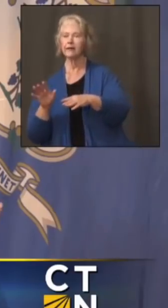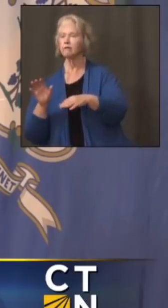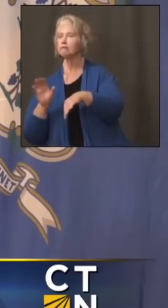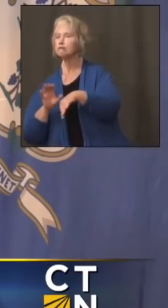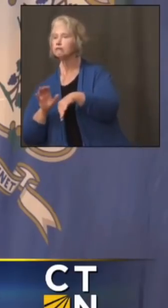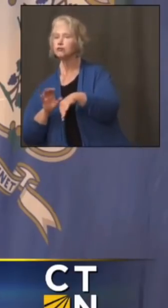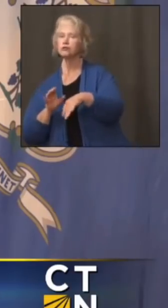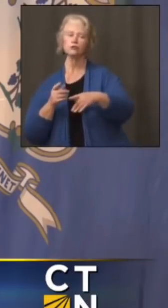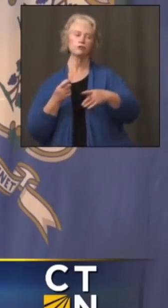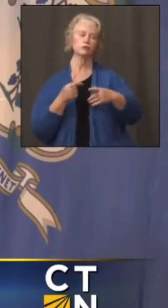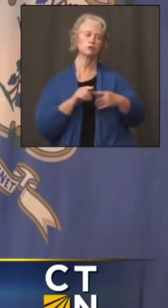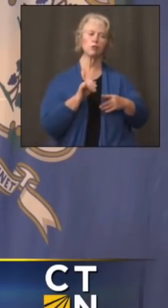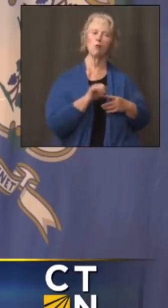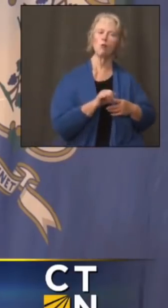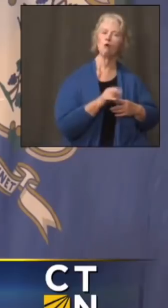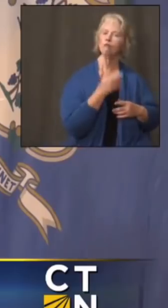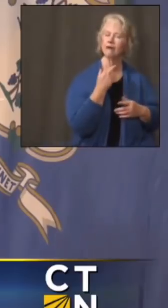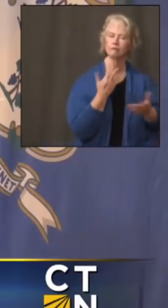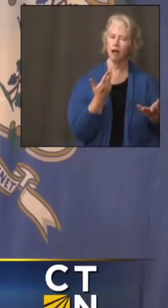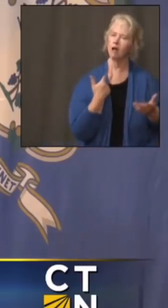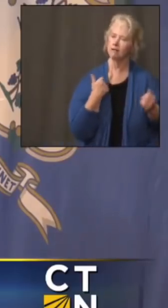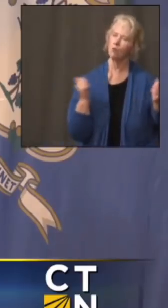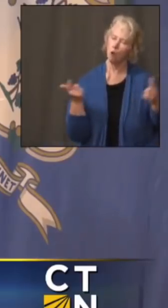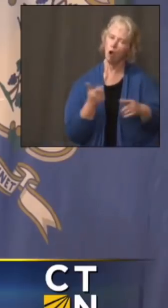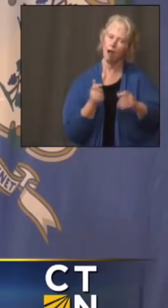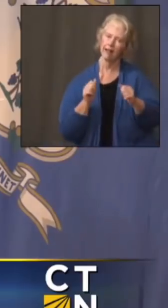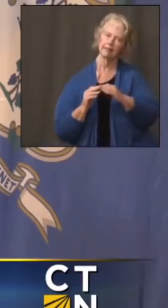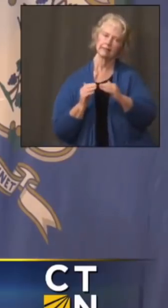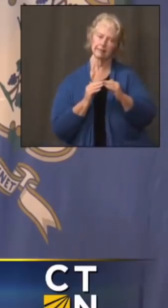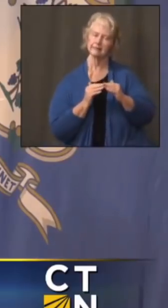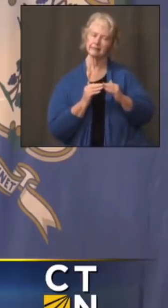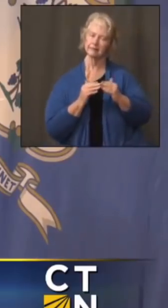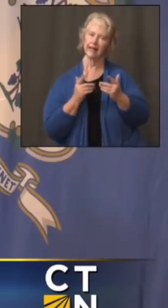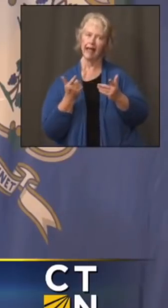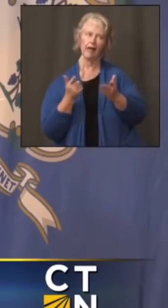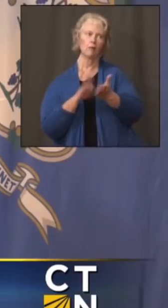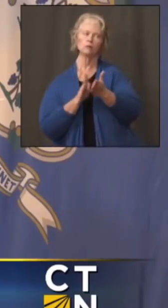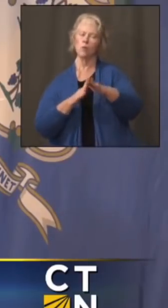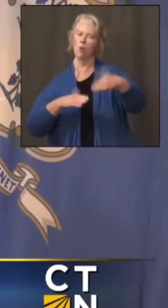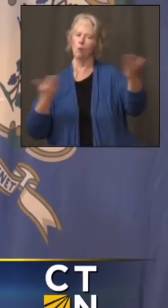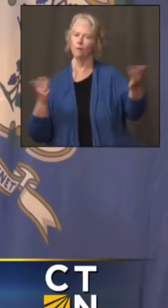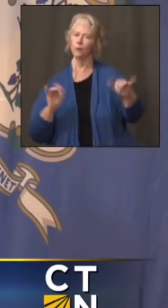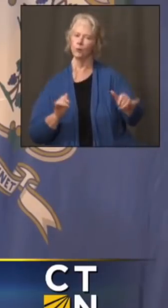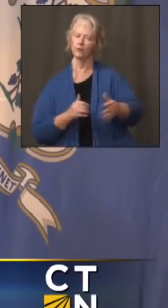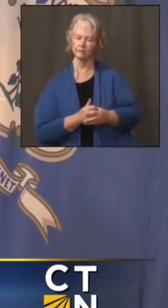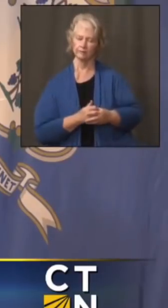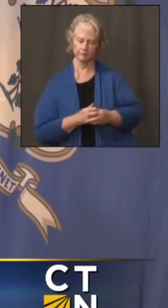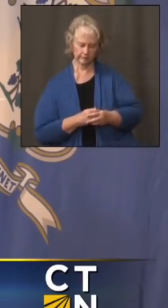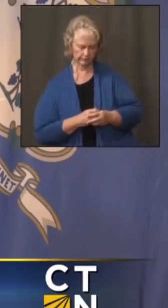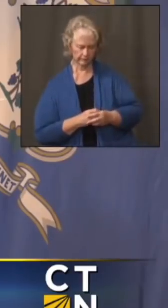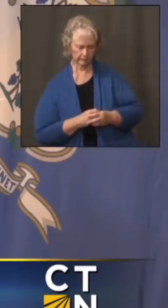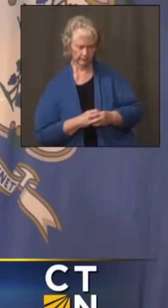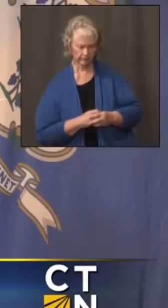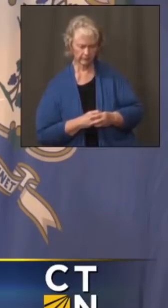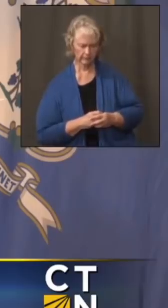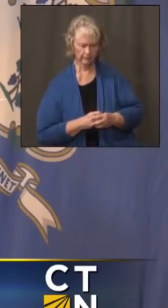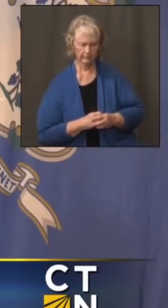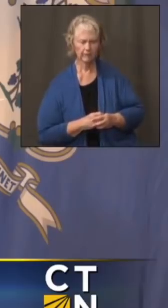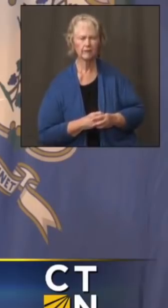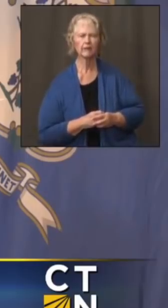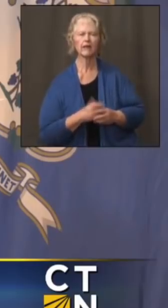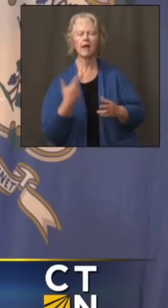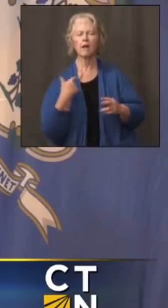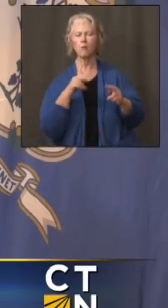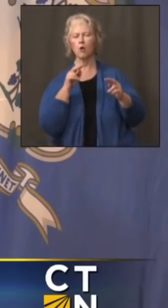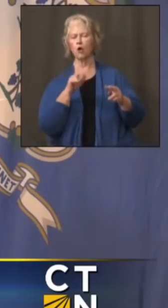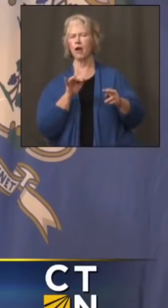just so everybody can get to phase 3 and get their schools open again. And I was just looking at the